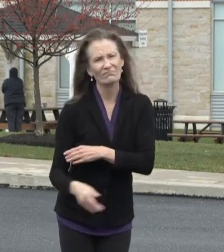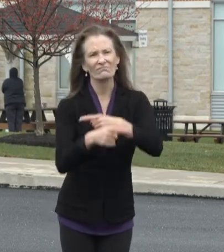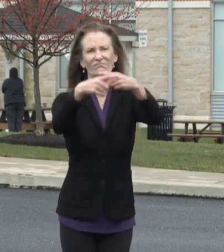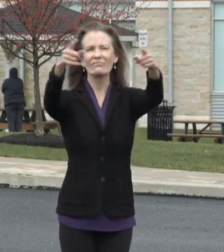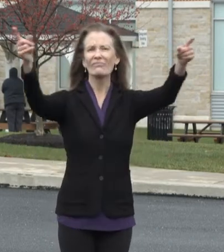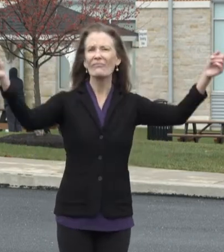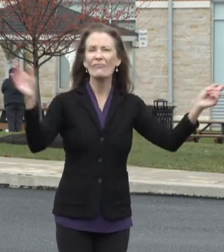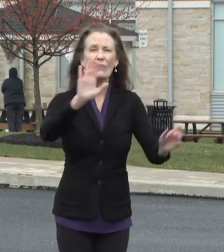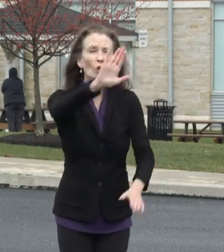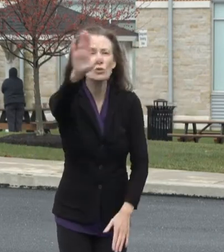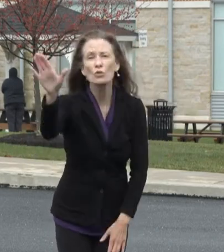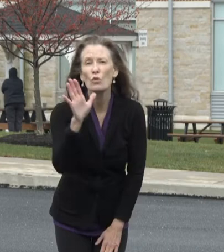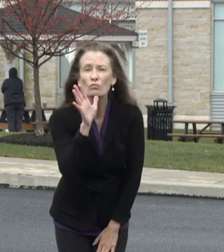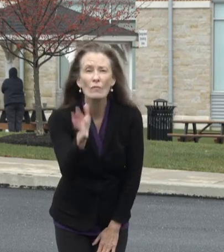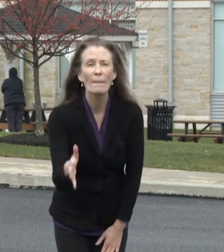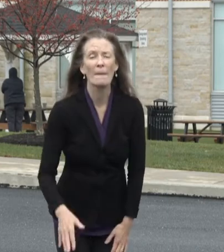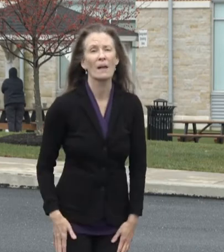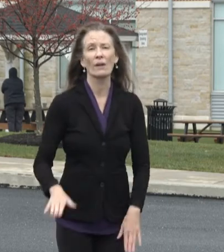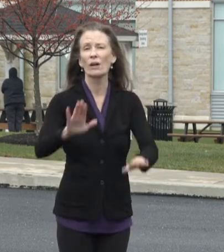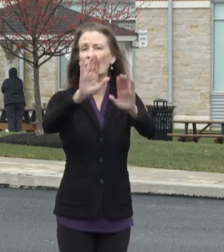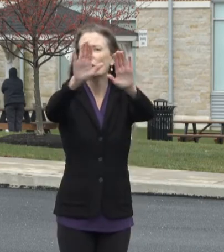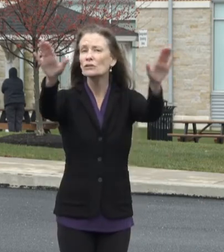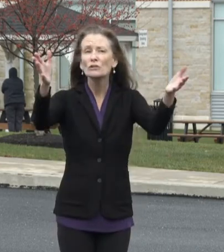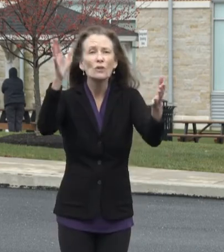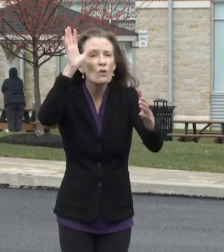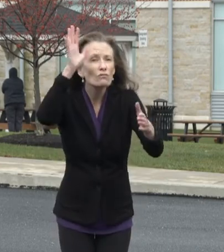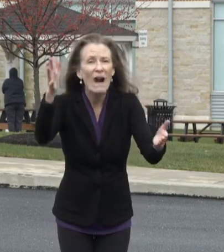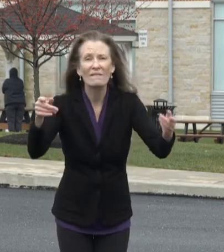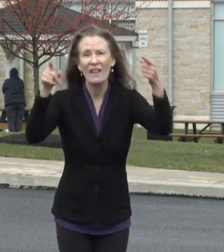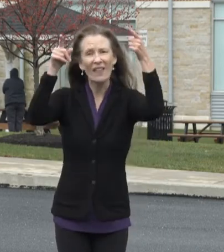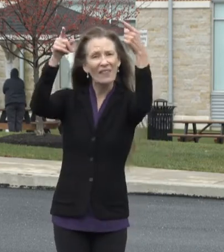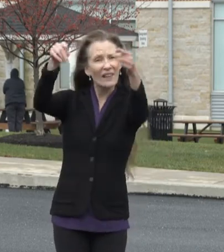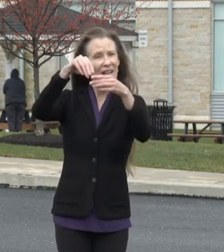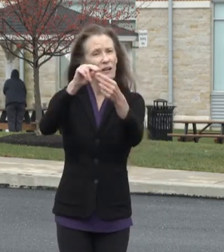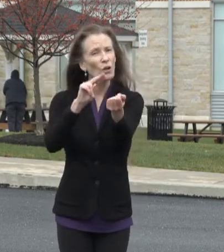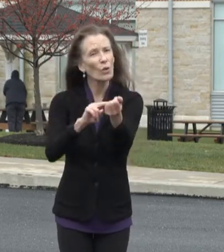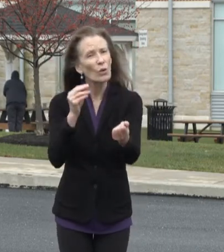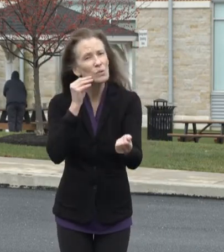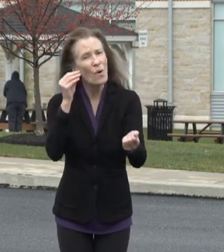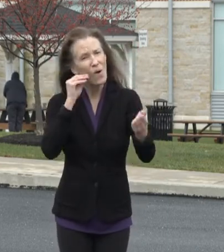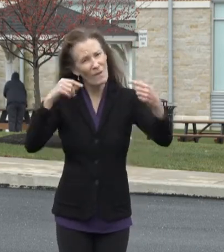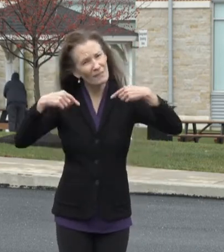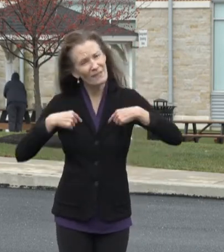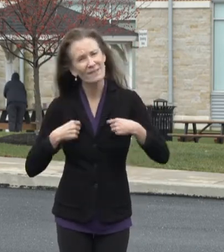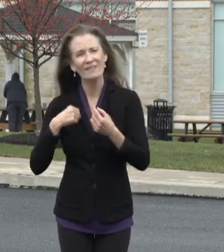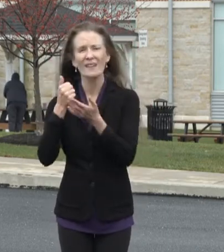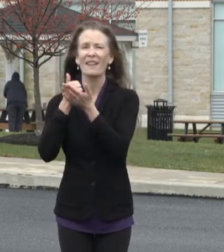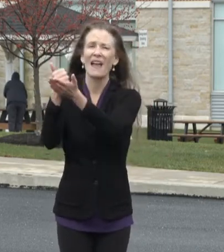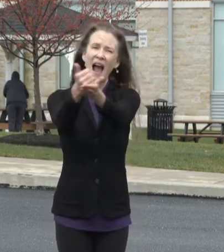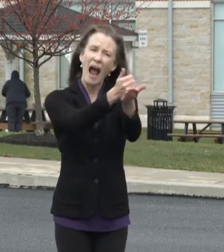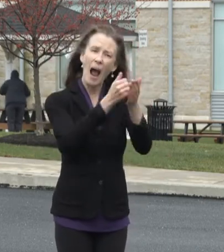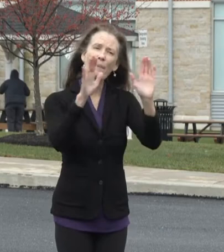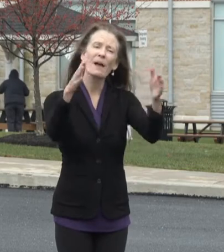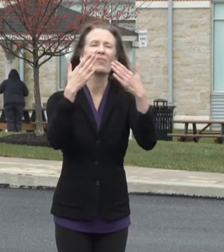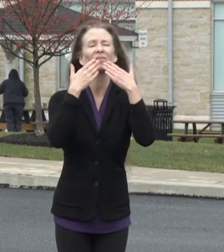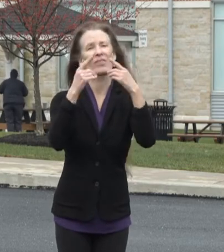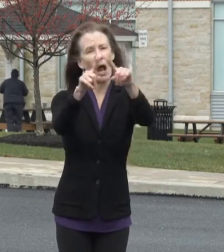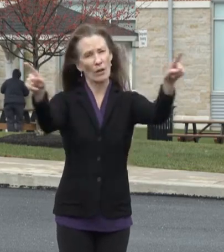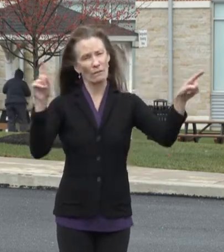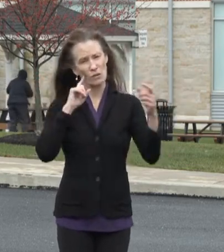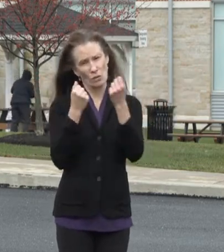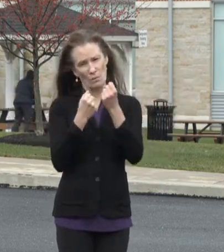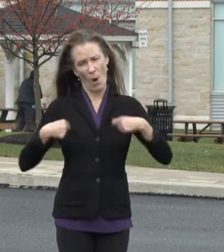grandparents, and they're there for them. And we thank you for supporting us. Thank you very much.